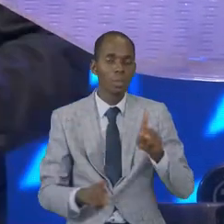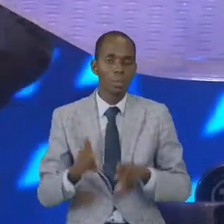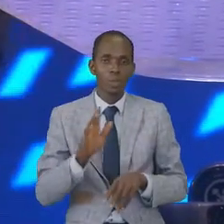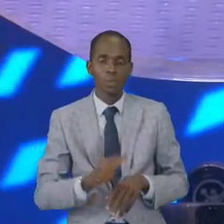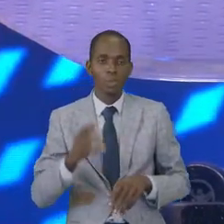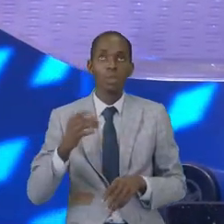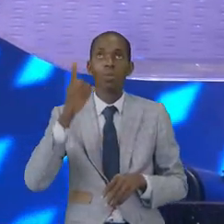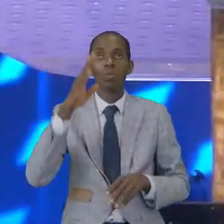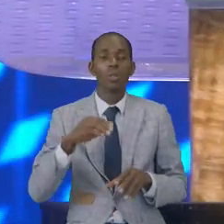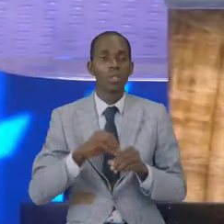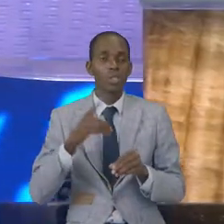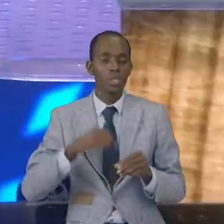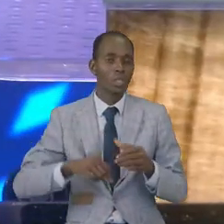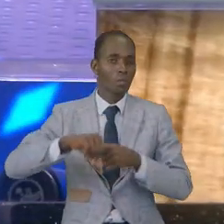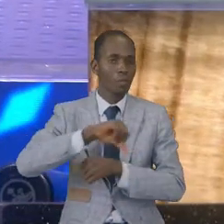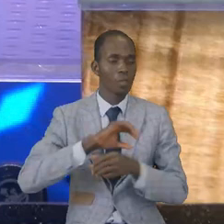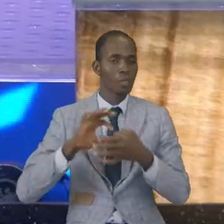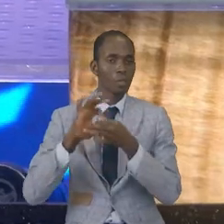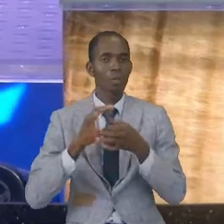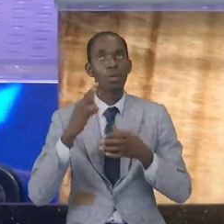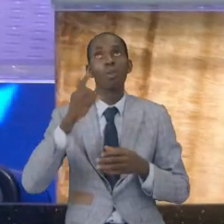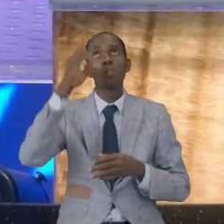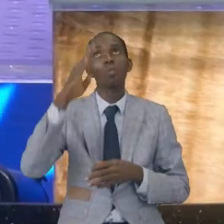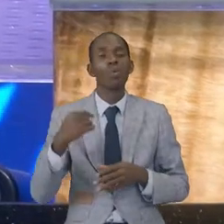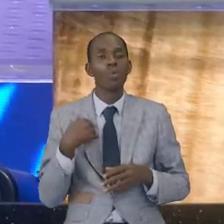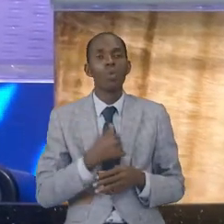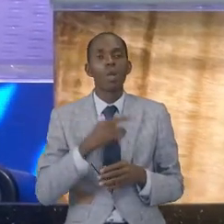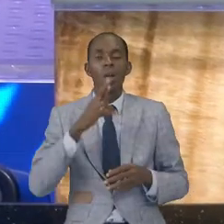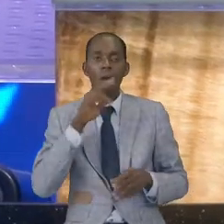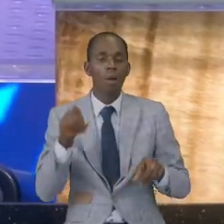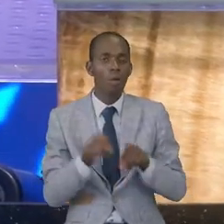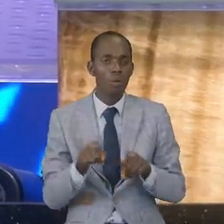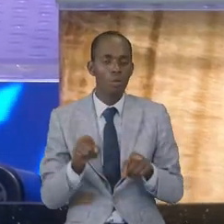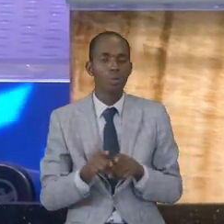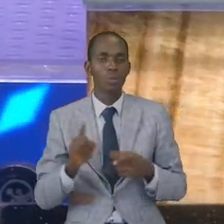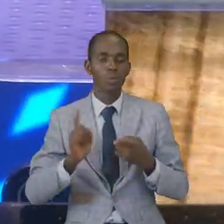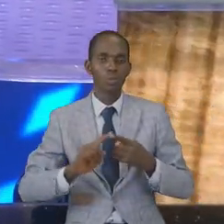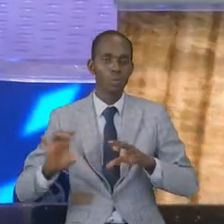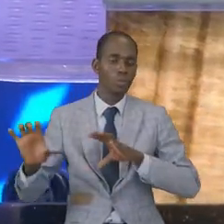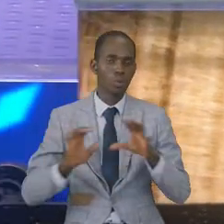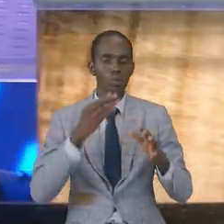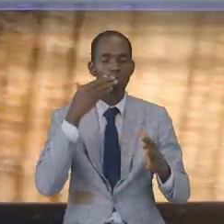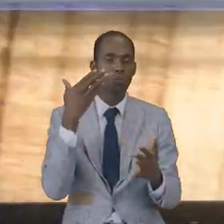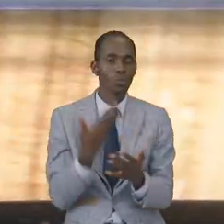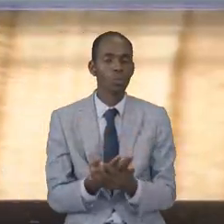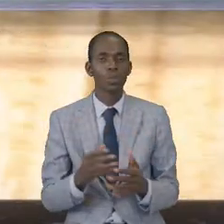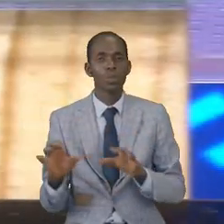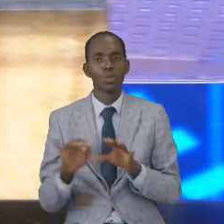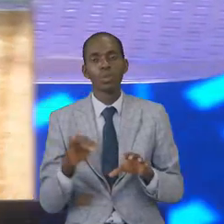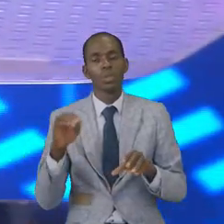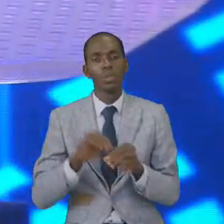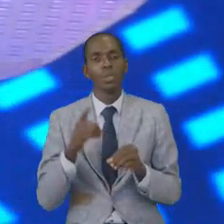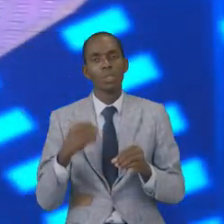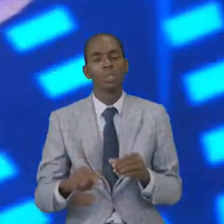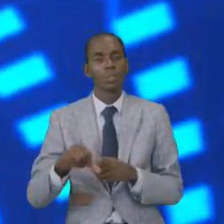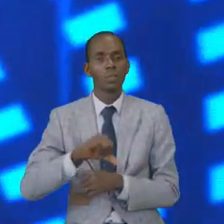the people of God, we are committed to well doing in the fellowship. In Romans chapter